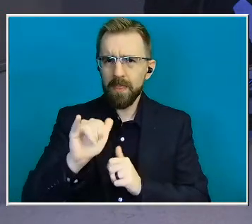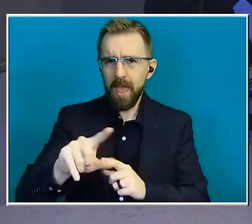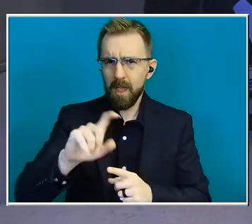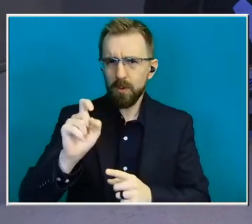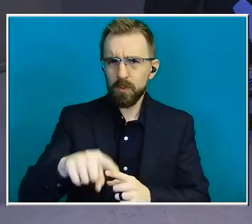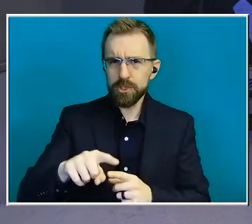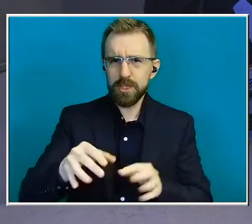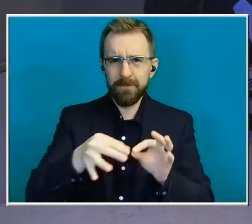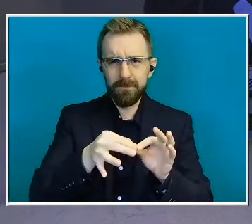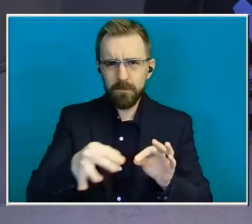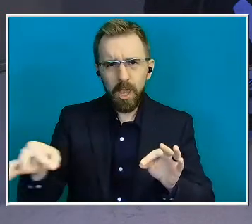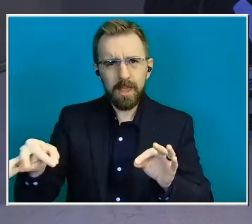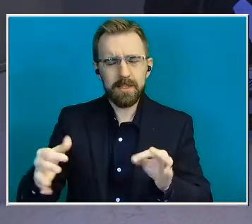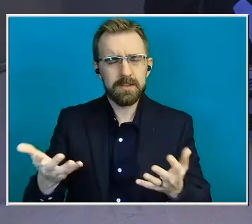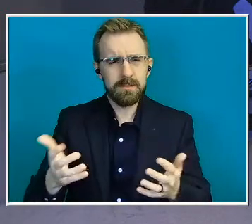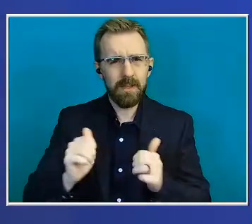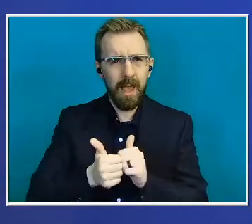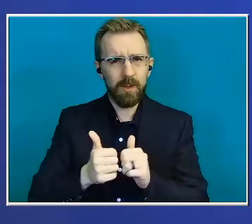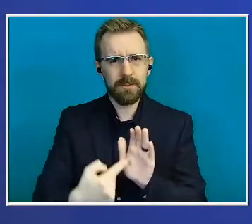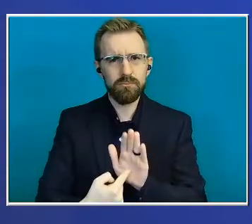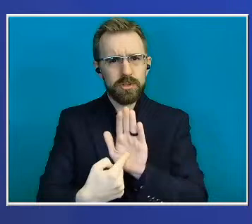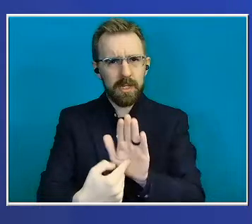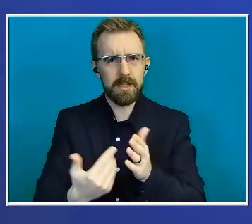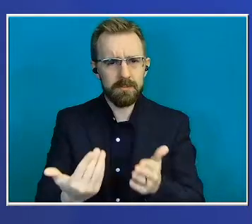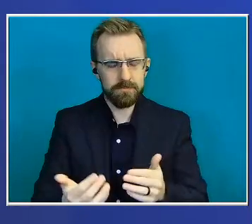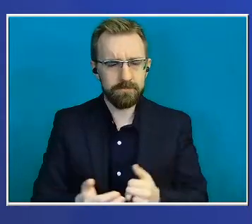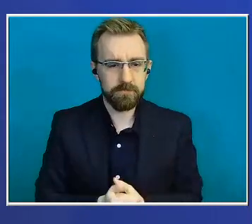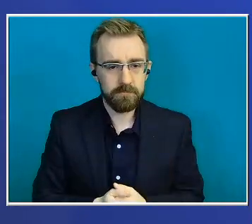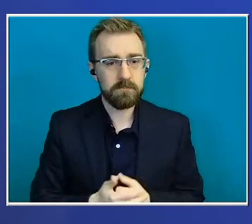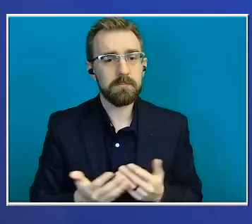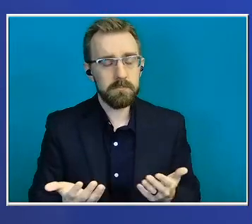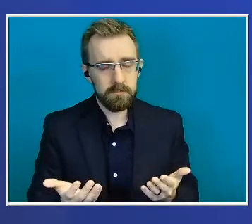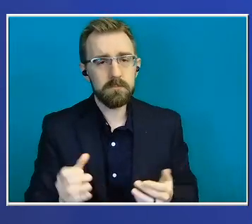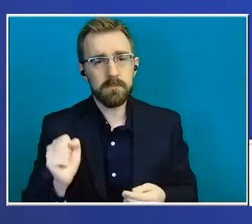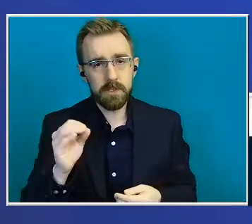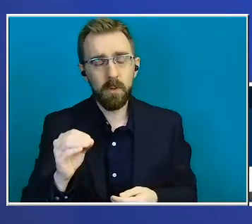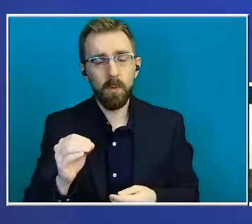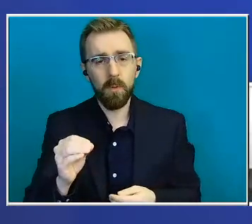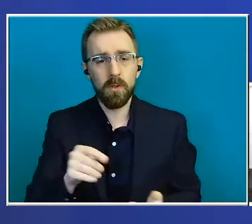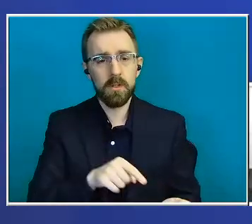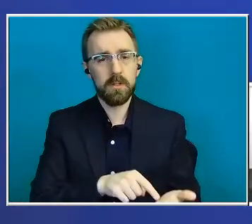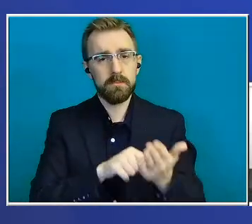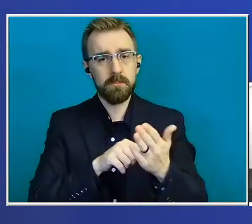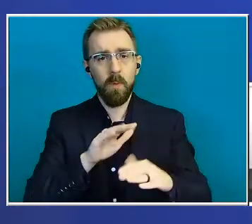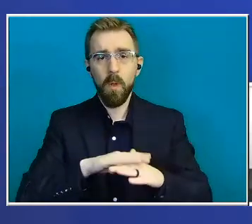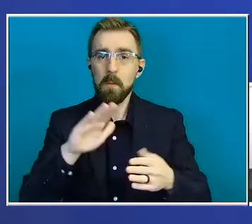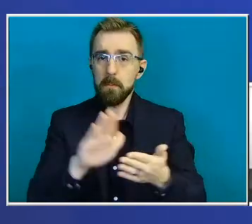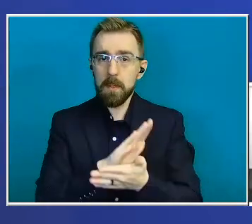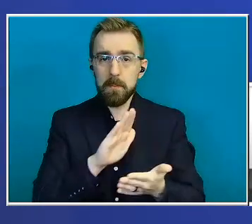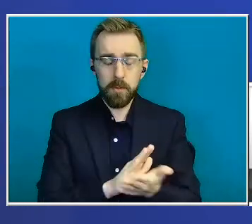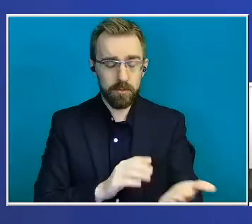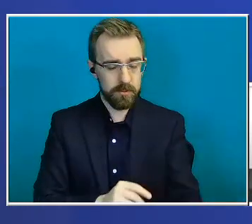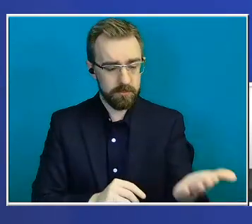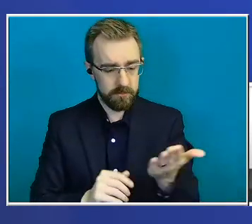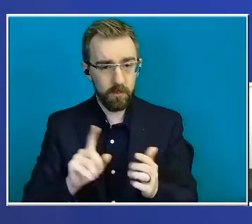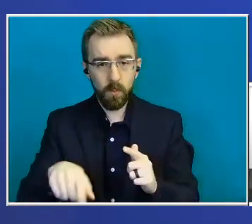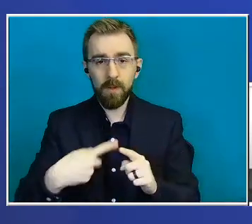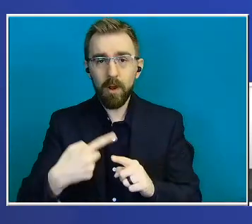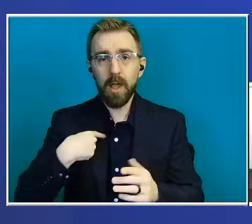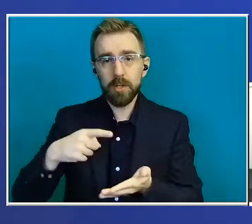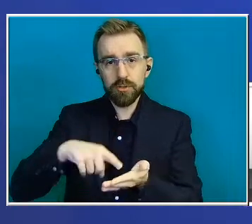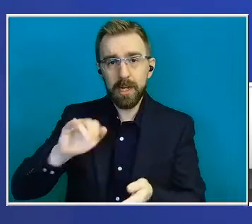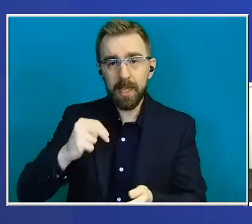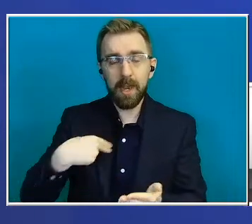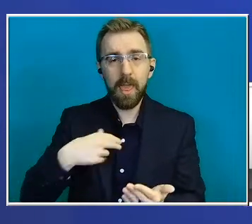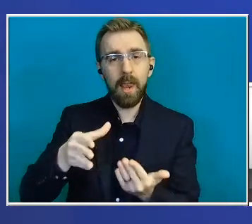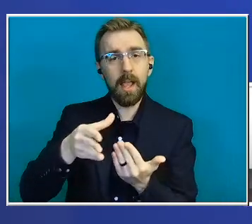how was it presented to you? So it was given to me on a sheet of paper. So like when I checked in, they gave me a clipboard,